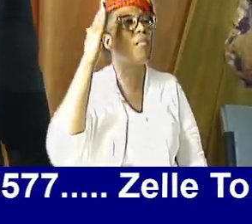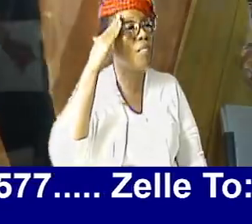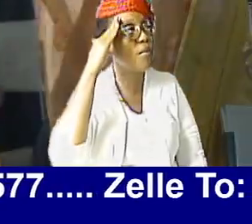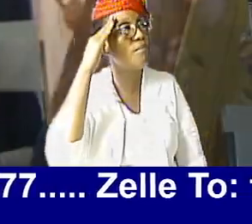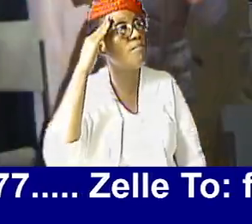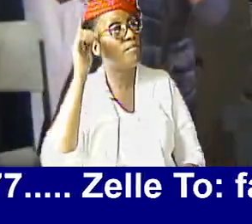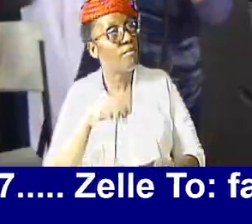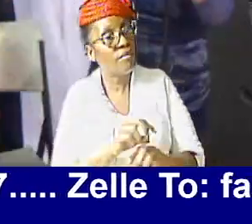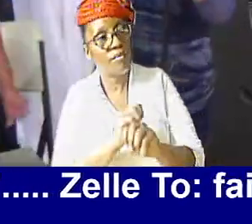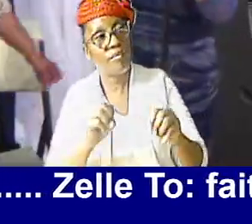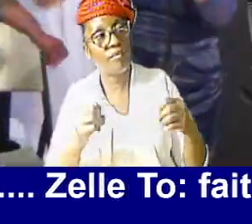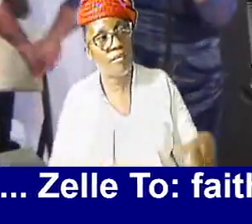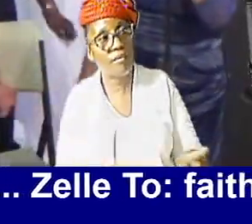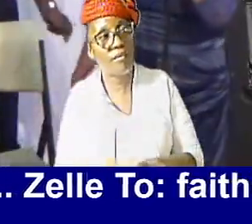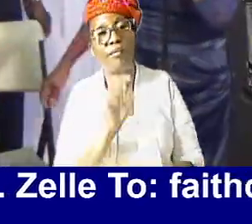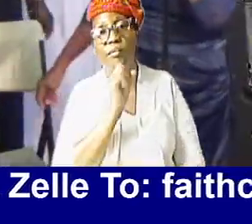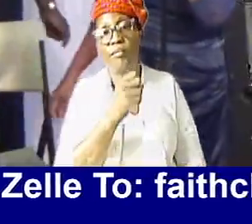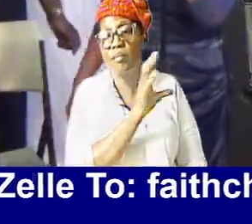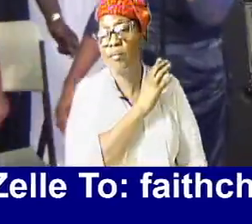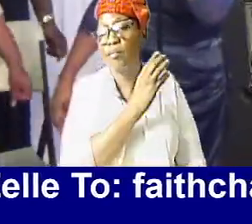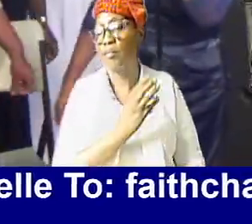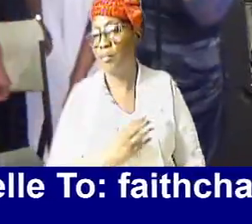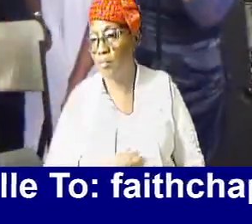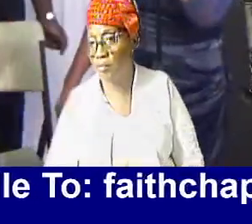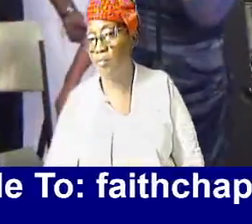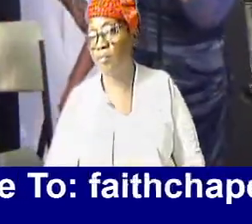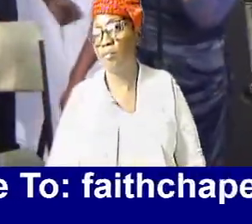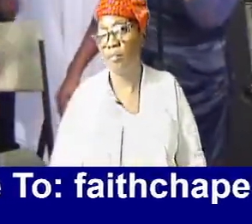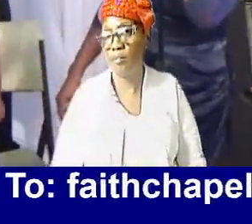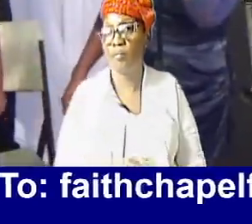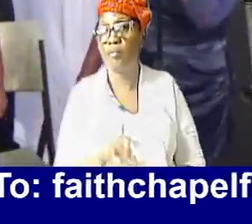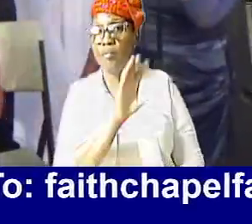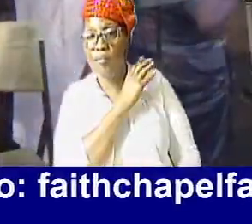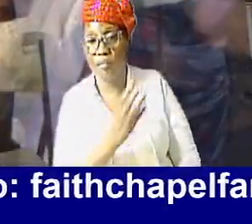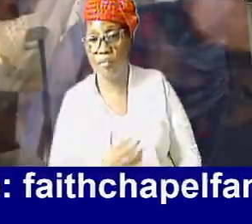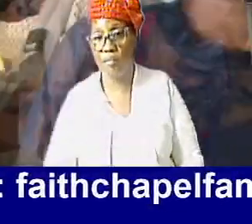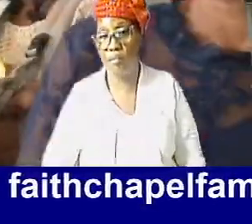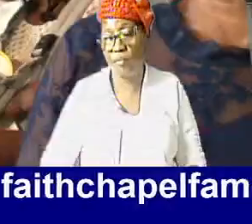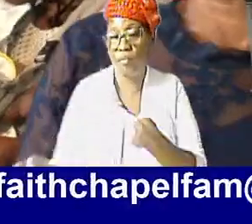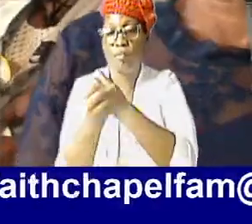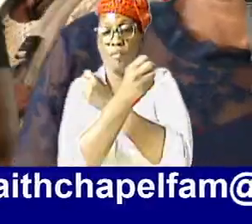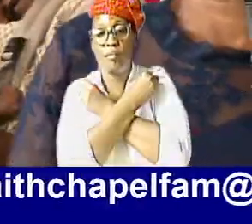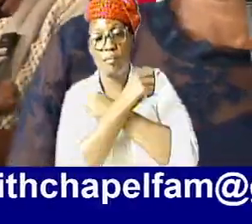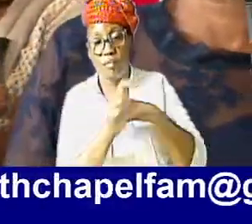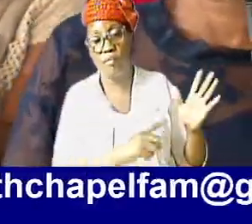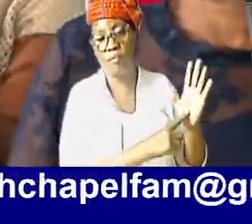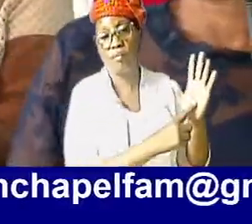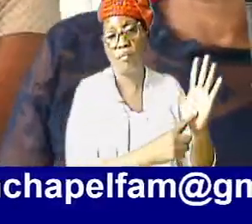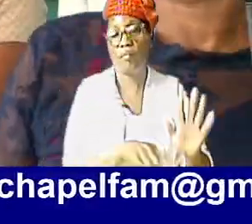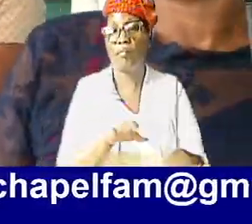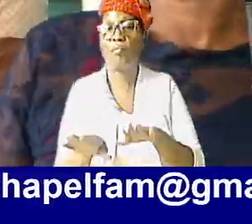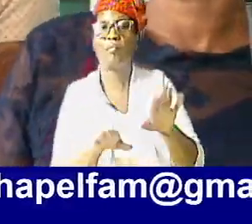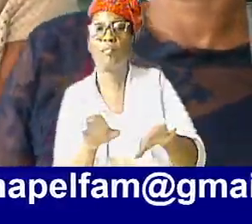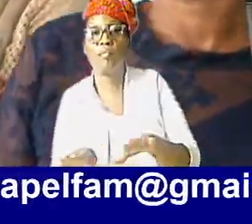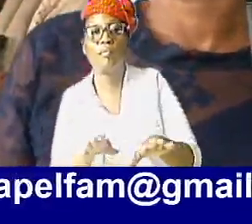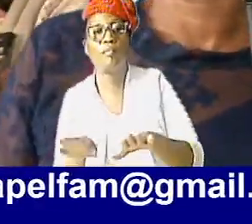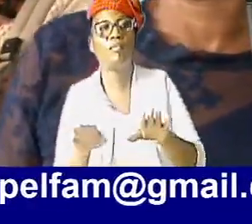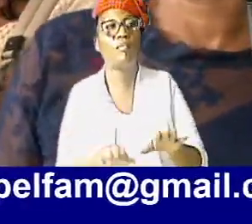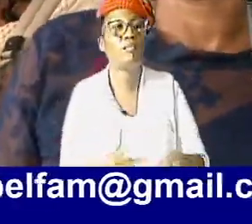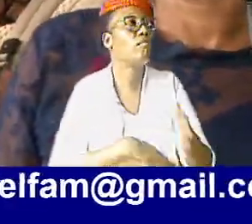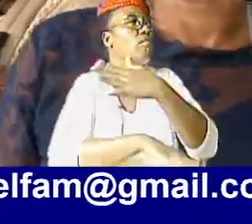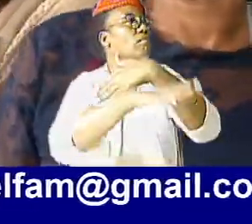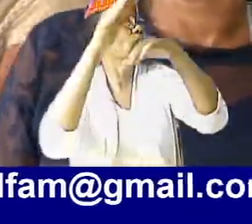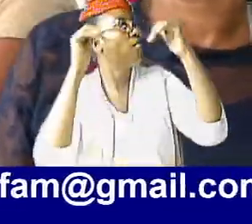know. There is nothing like an old time Christian with a Christian love to show. I'm walking in the grand